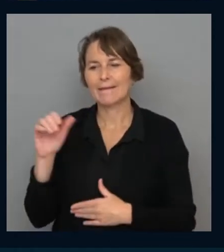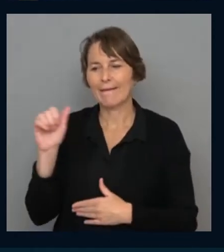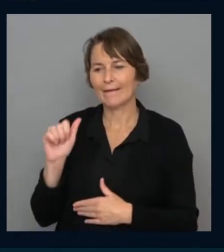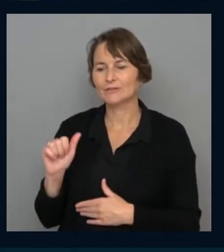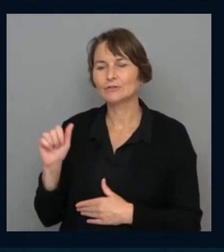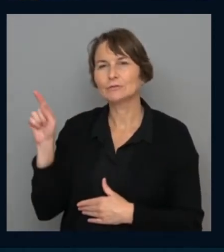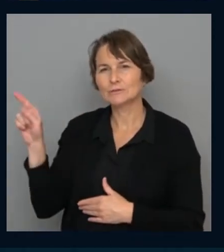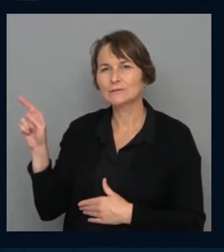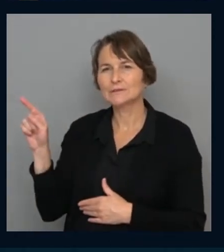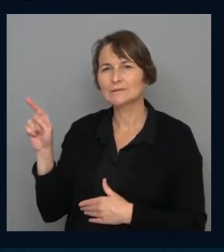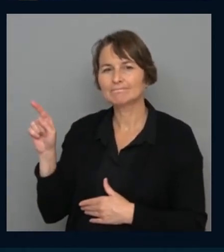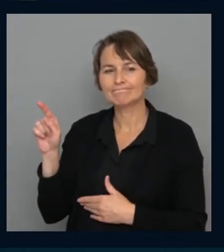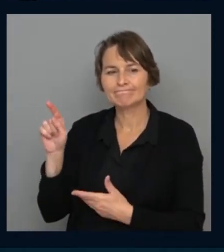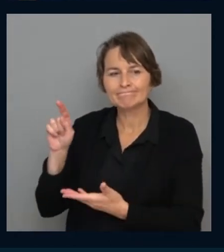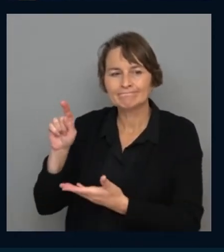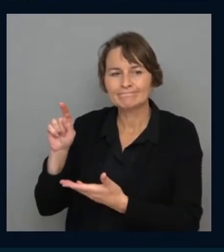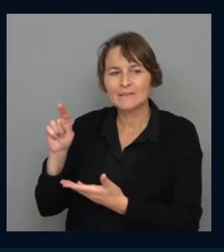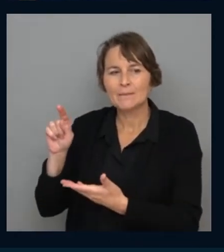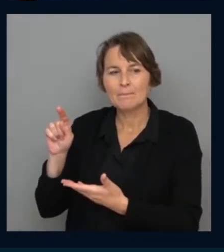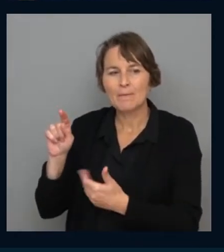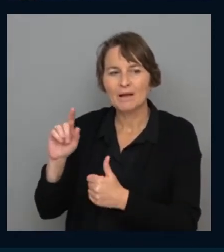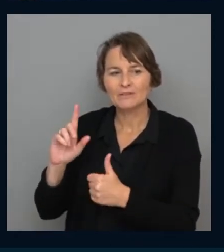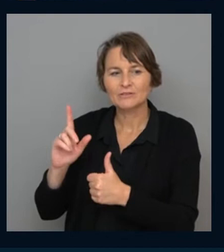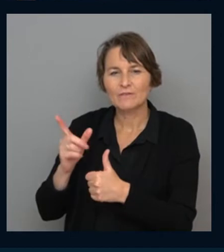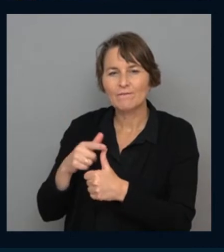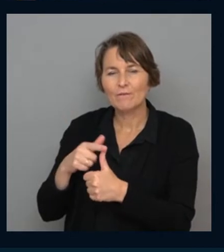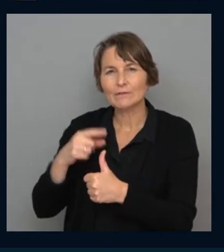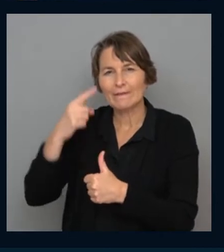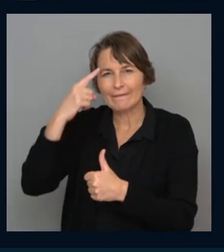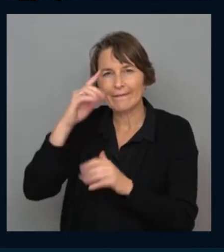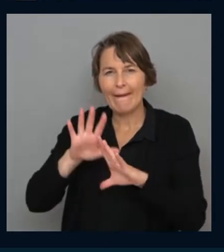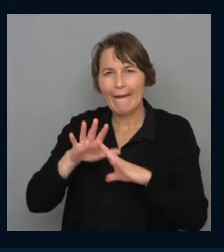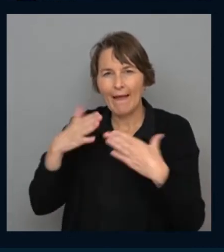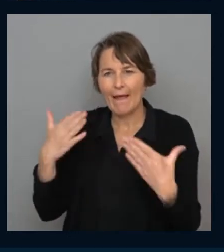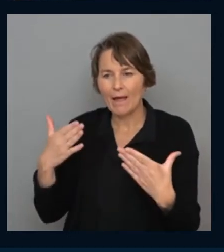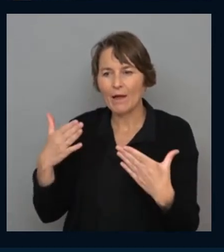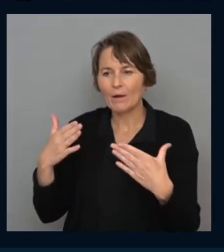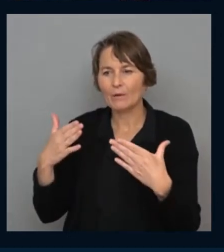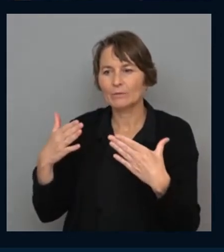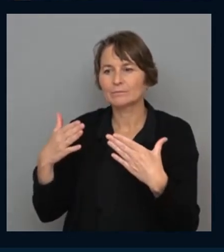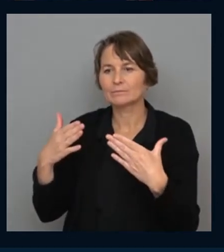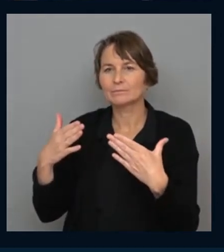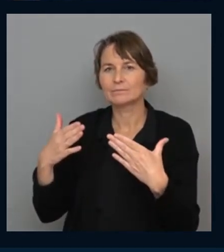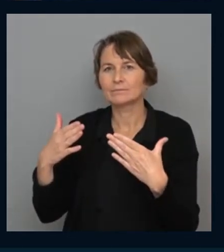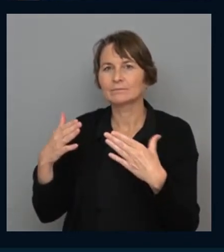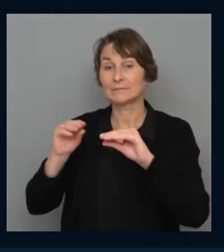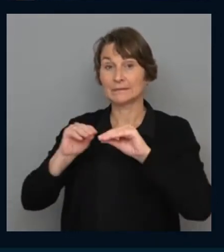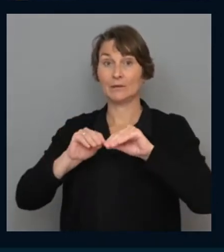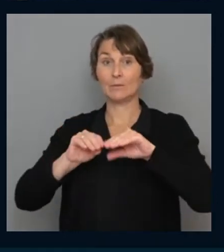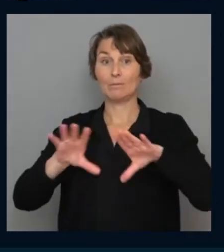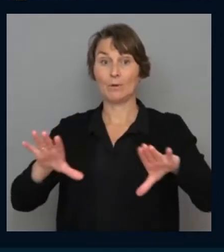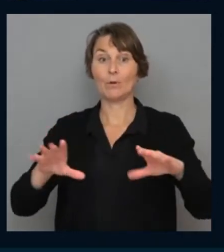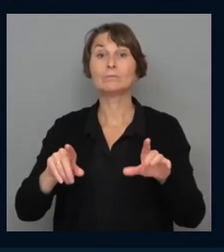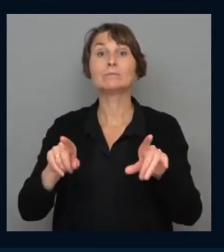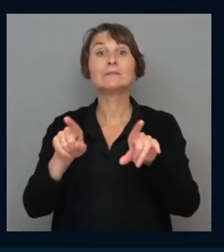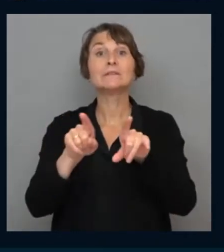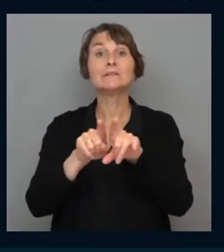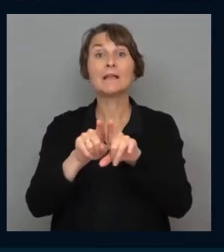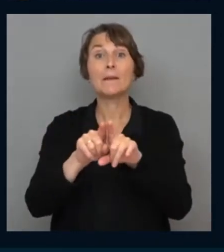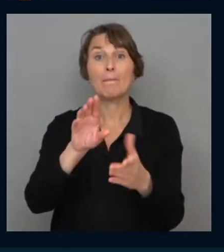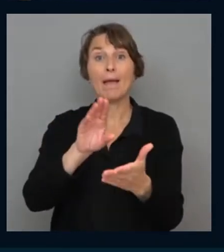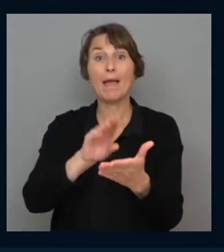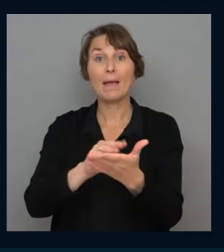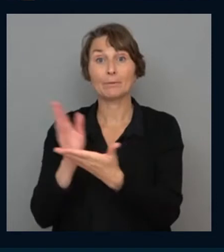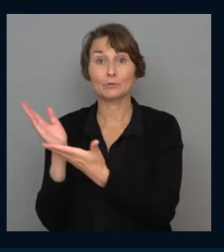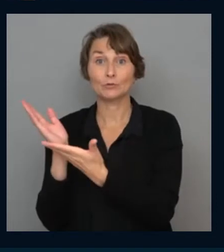app, but I need to choose the app service that we're going to deploy to. Now, remember, this is still the same app service environment. So